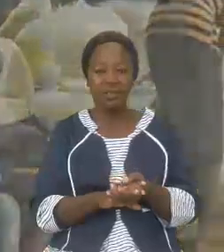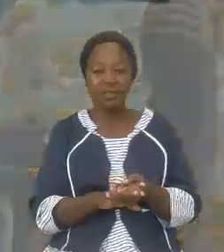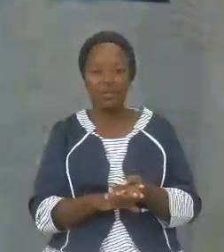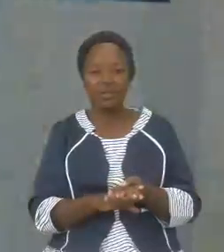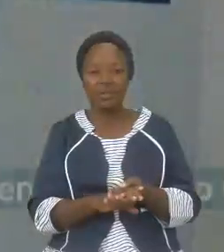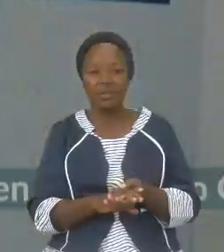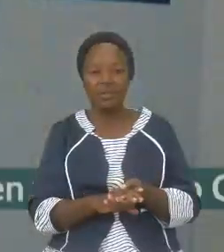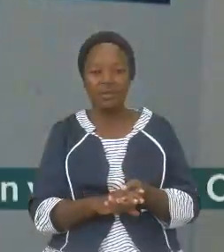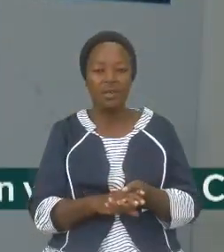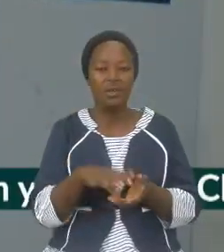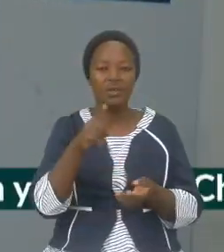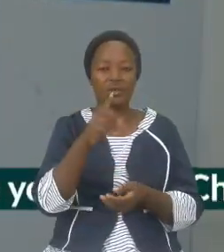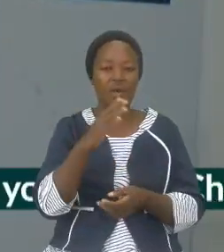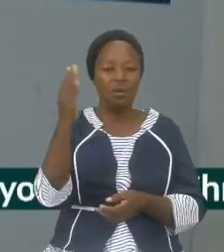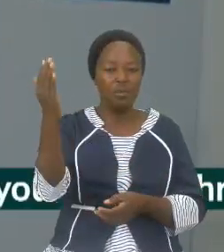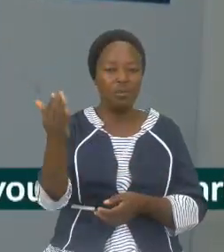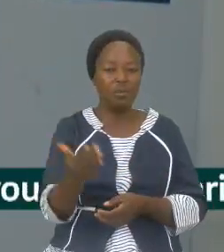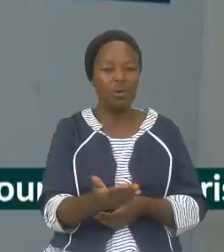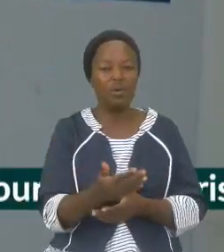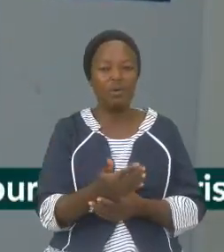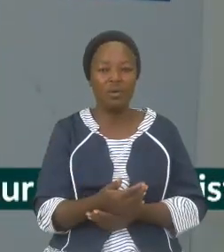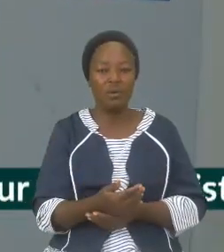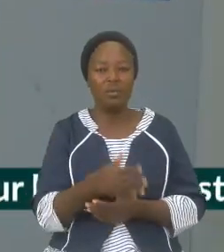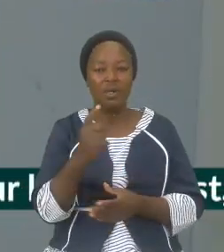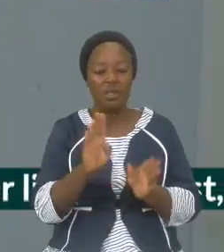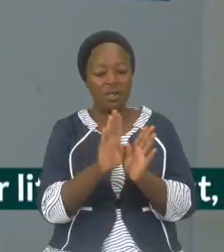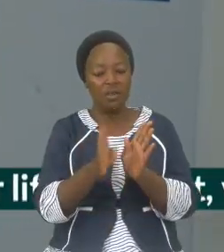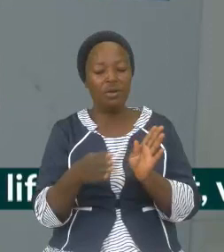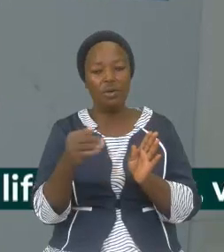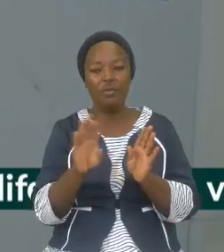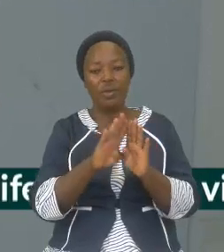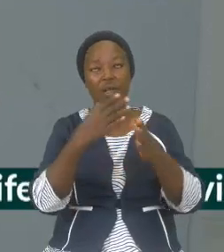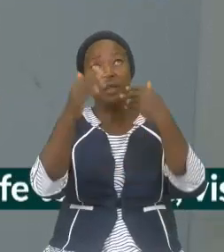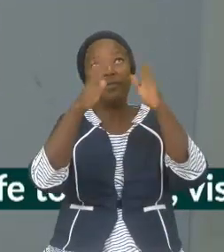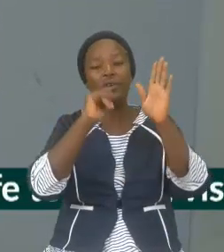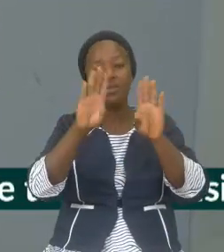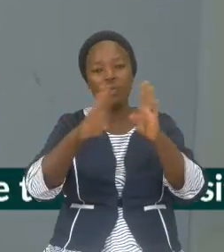You are welcome. The door of heaven is open unto you.